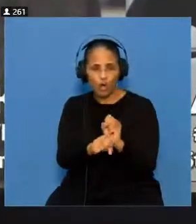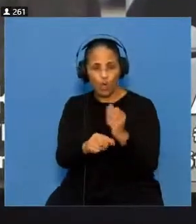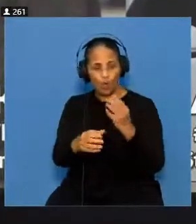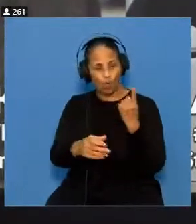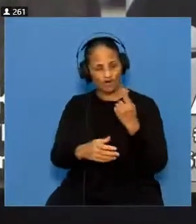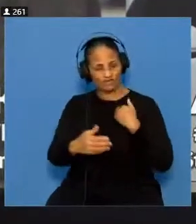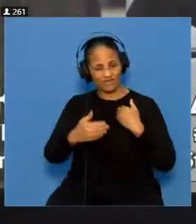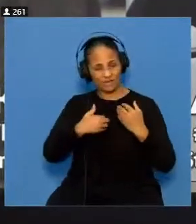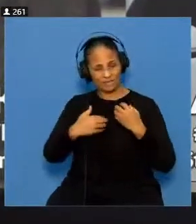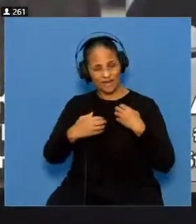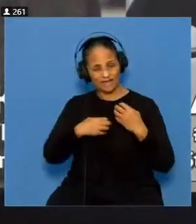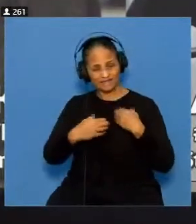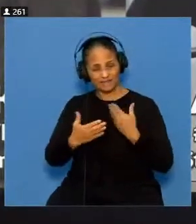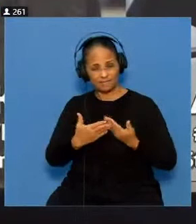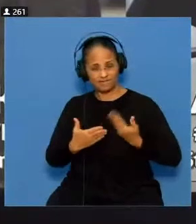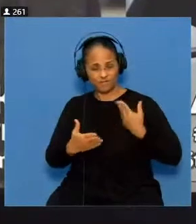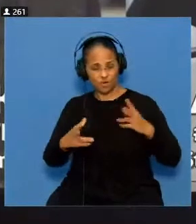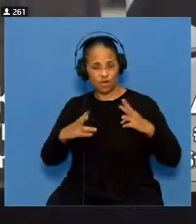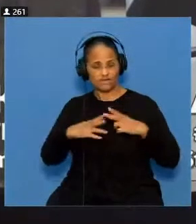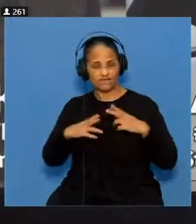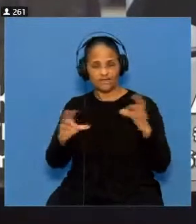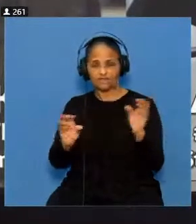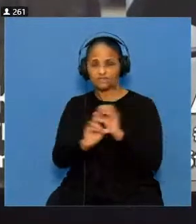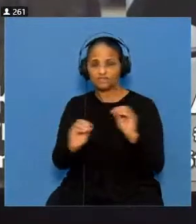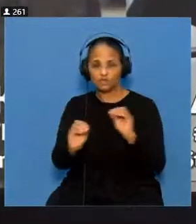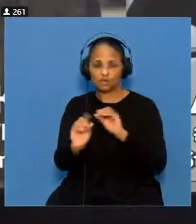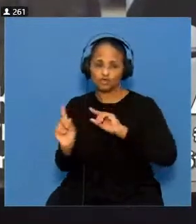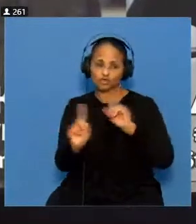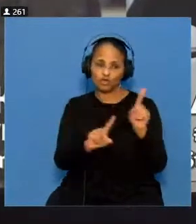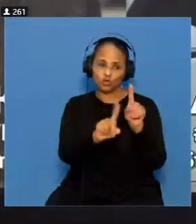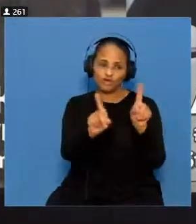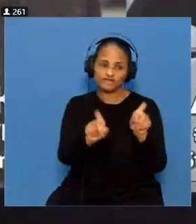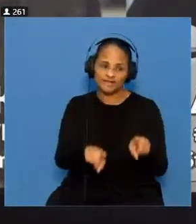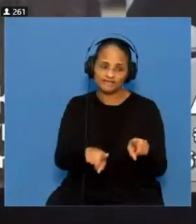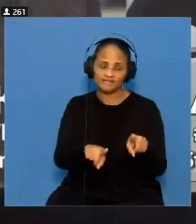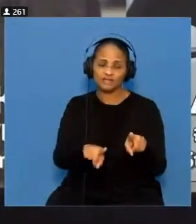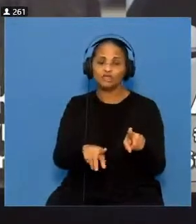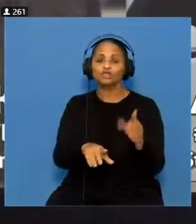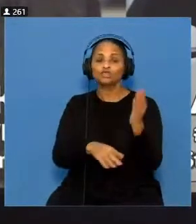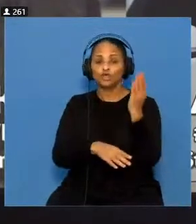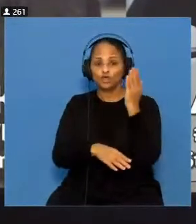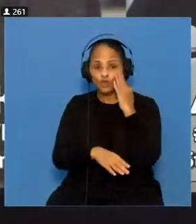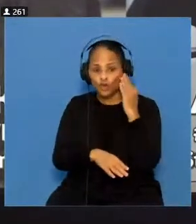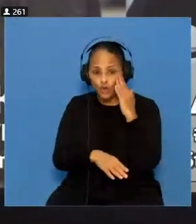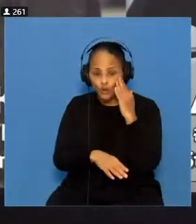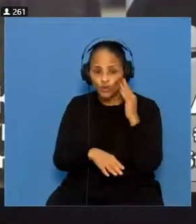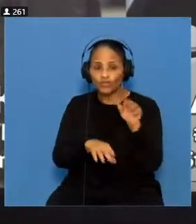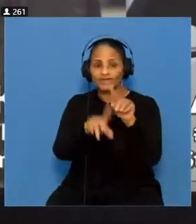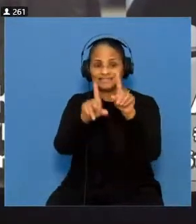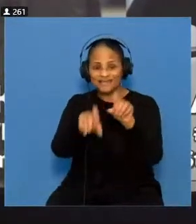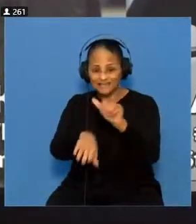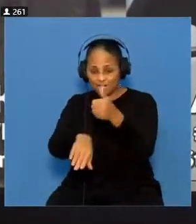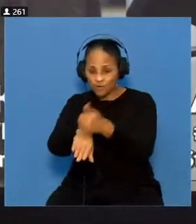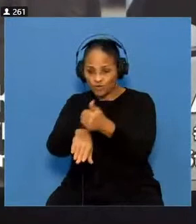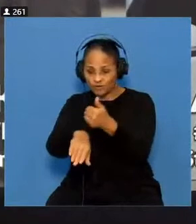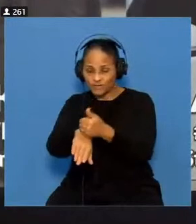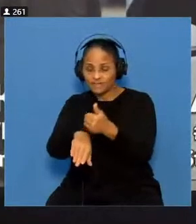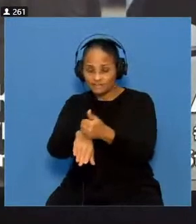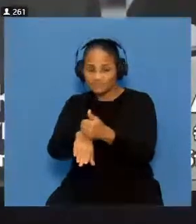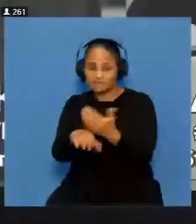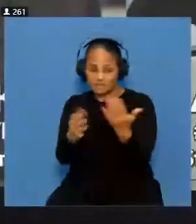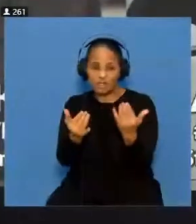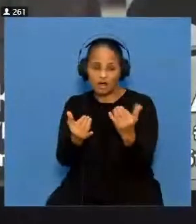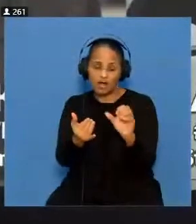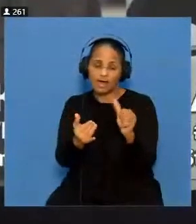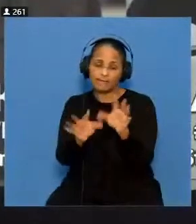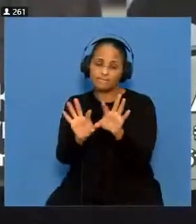the holidays is that there was nowhere to get tested. Well, you should note that there are testing appointments that are available. So if you or anyone in your family